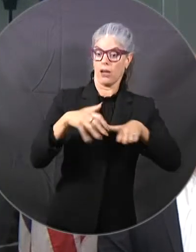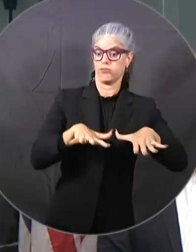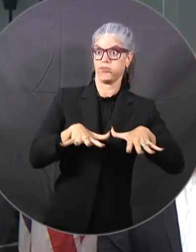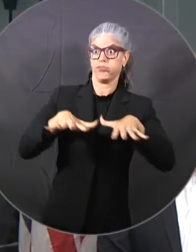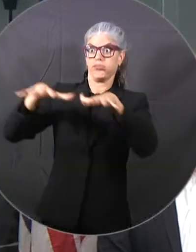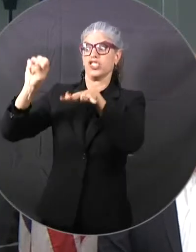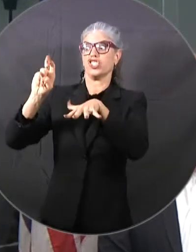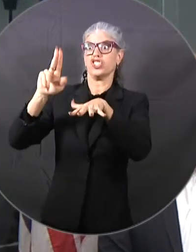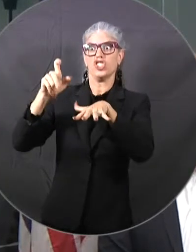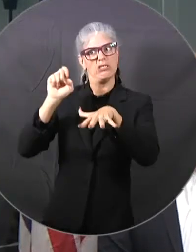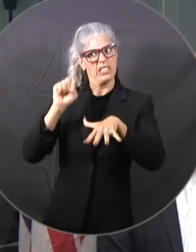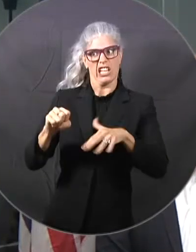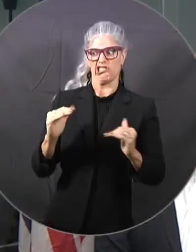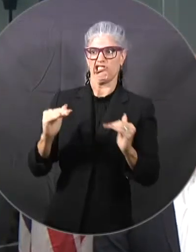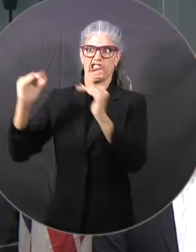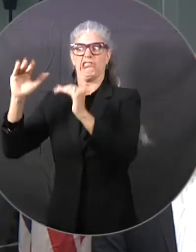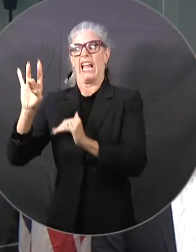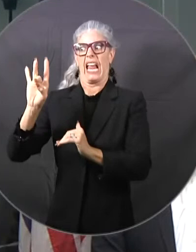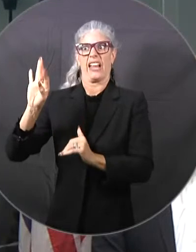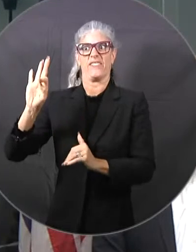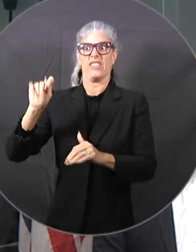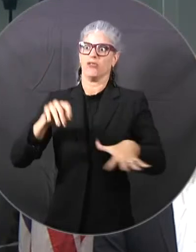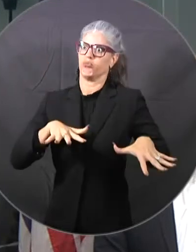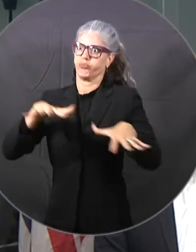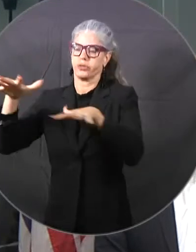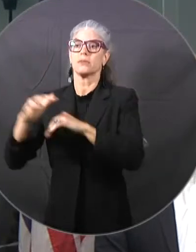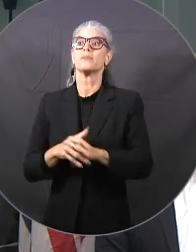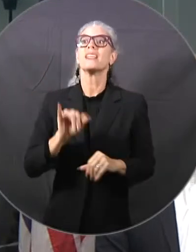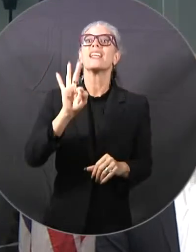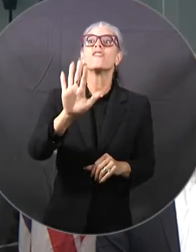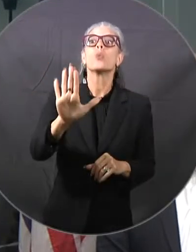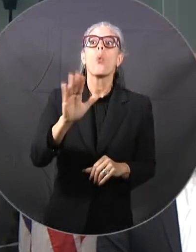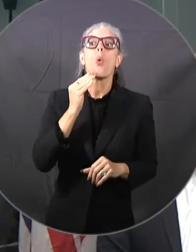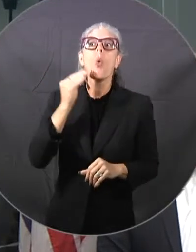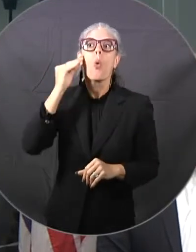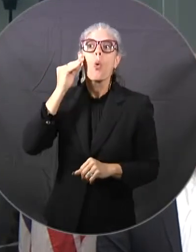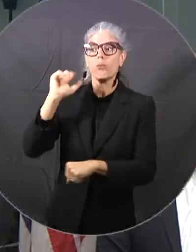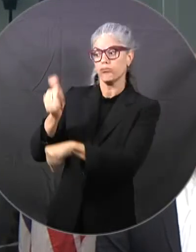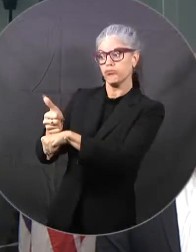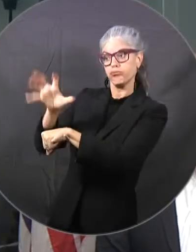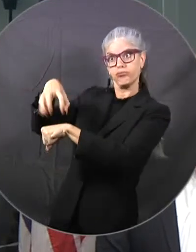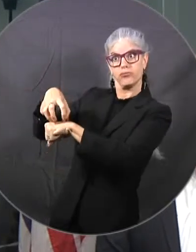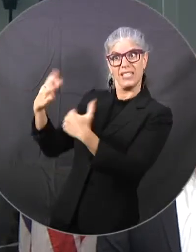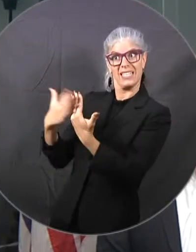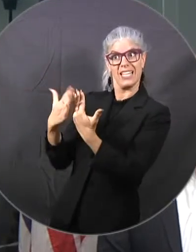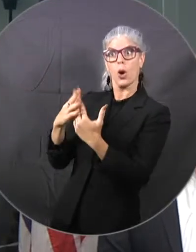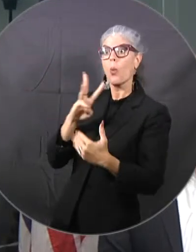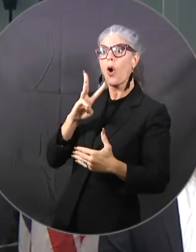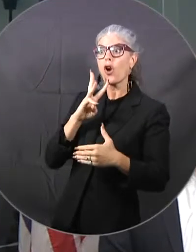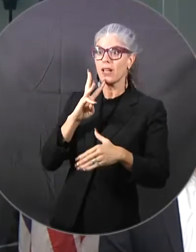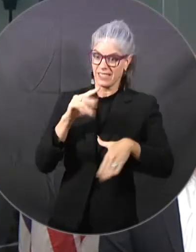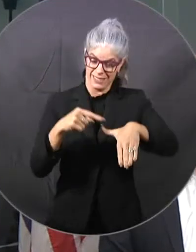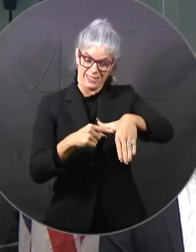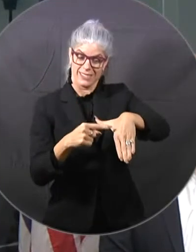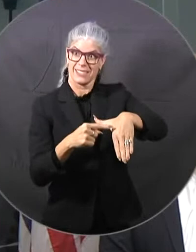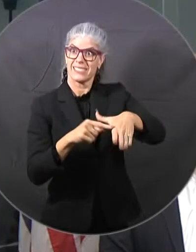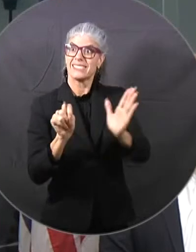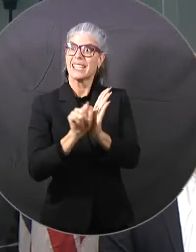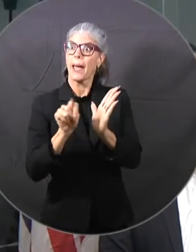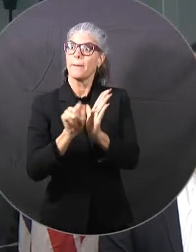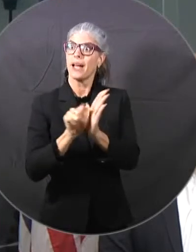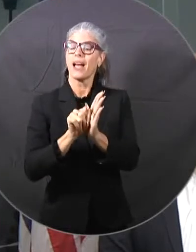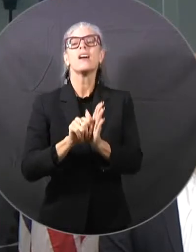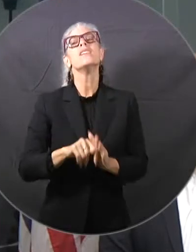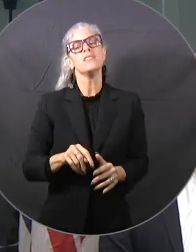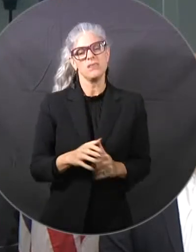surge. If you're in coastal low-lying areas from Tampa up through Big Bend, you need to be ready to evacuate to an inland